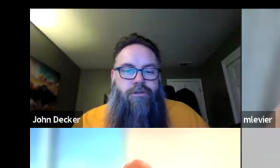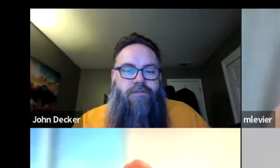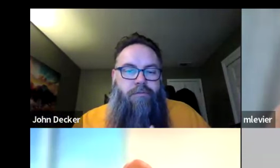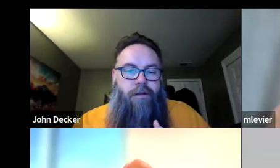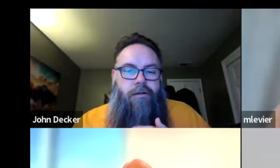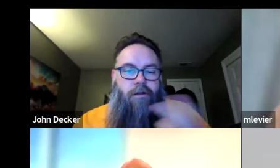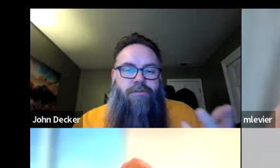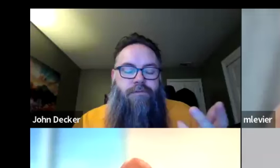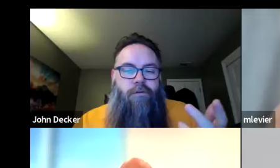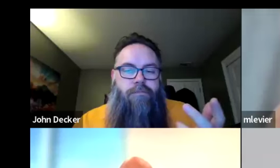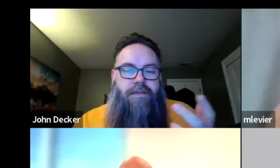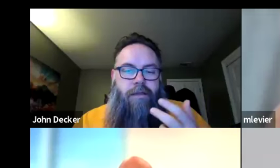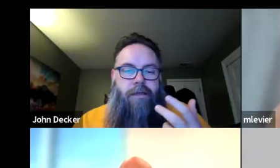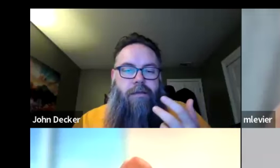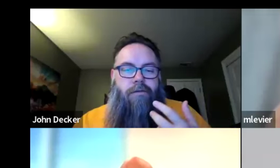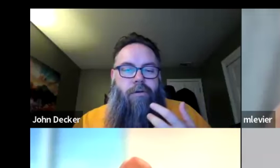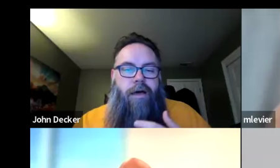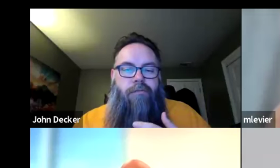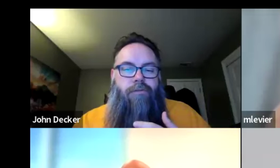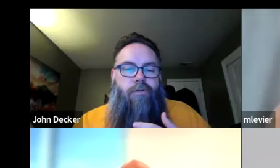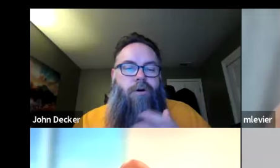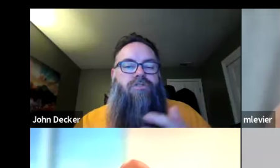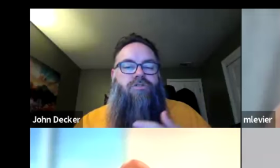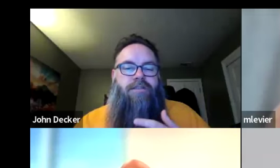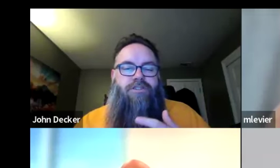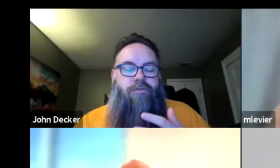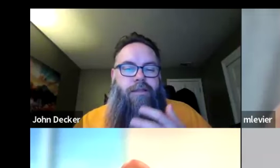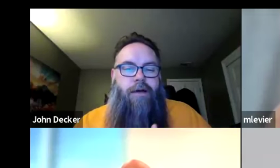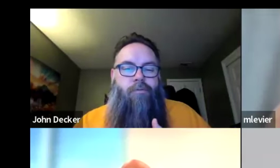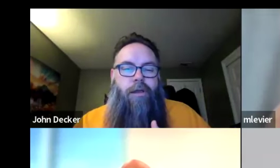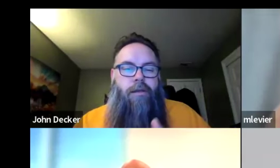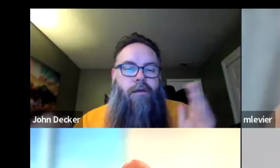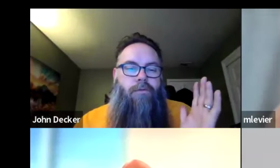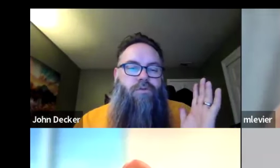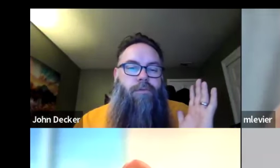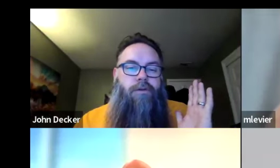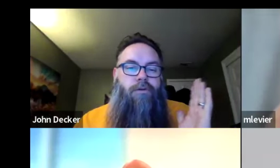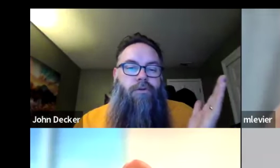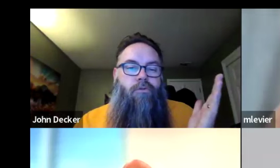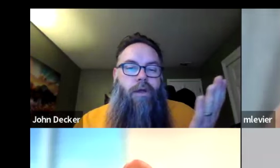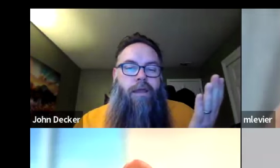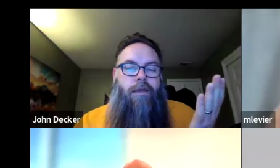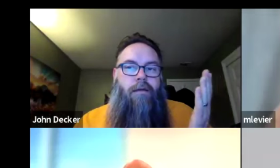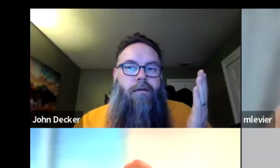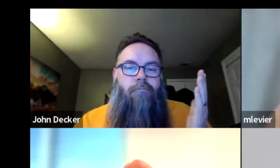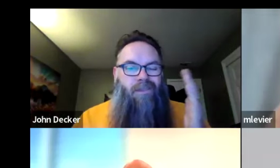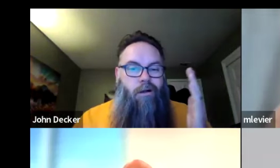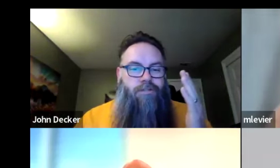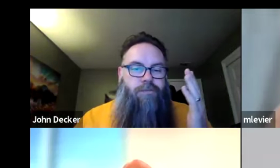you over with your service provider acknowledgement forms, and then you have your post-transition rate at that point, which will be your new